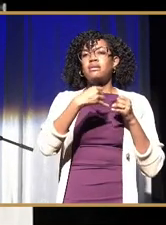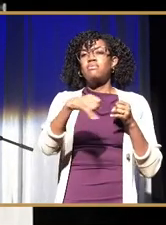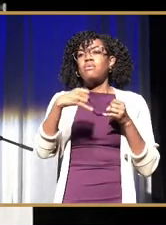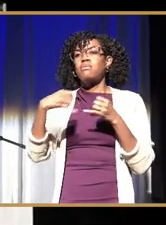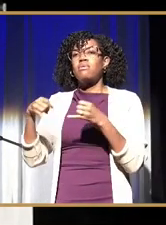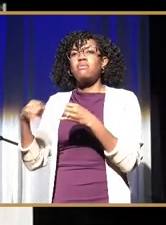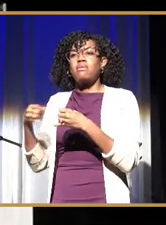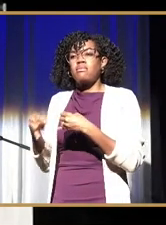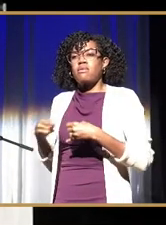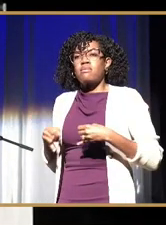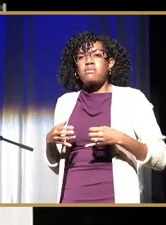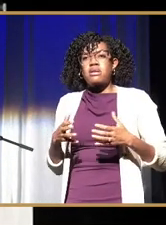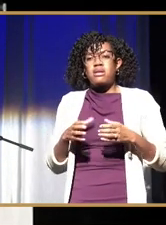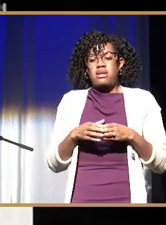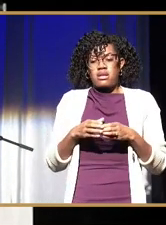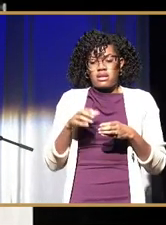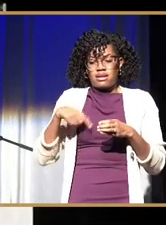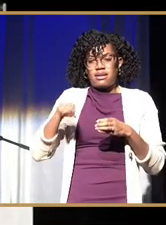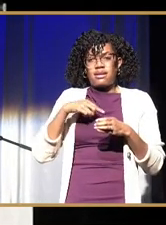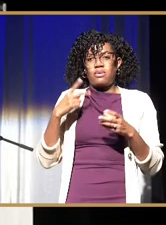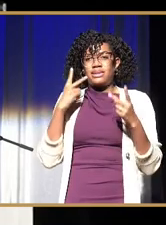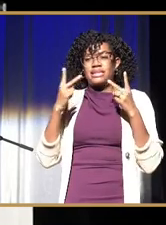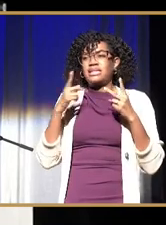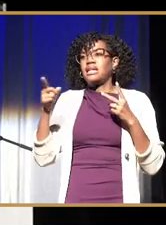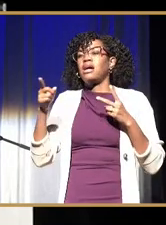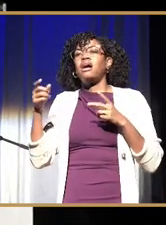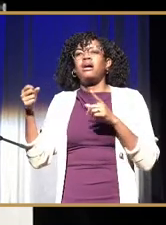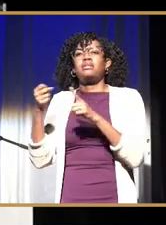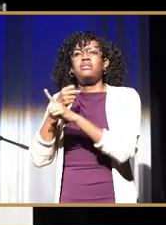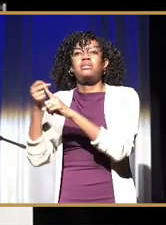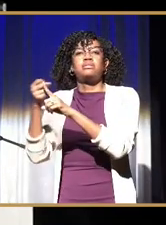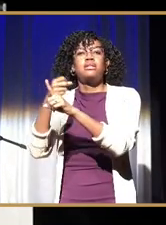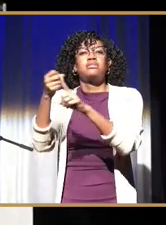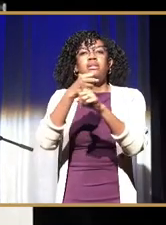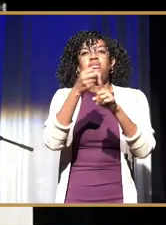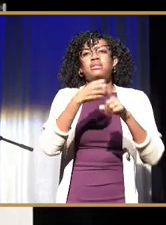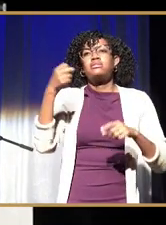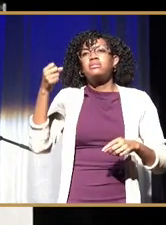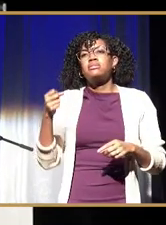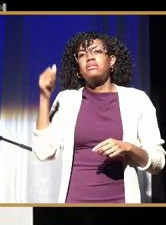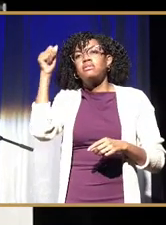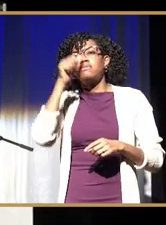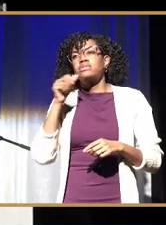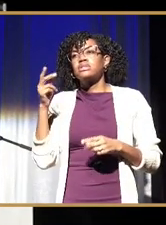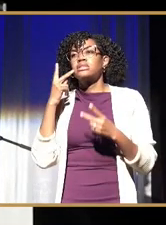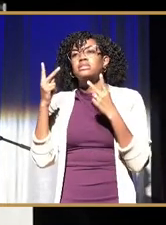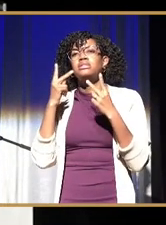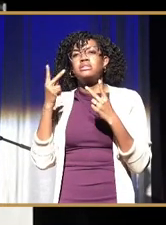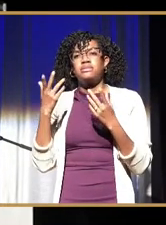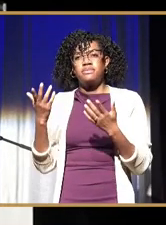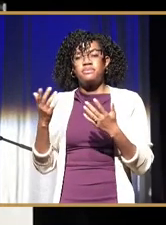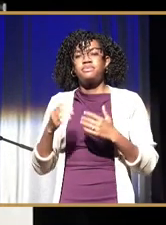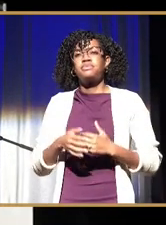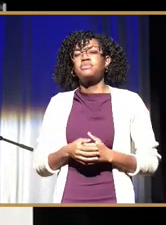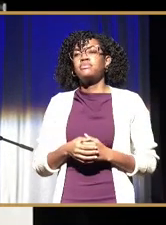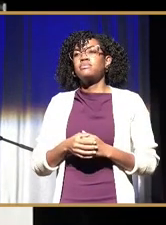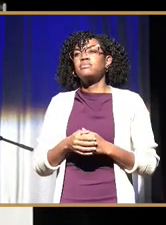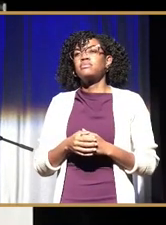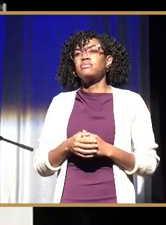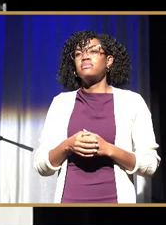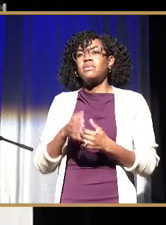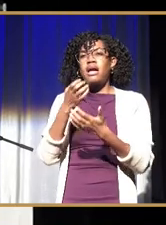has led to the xenophobic attacks that we see in places like South Africa. It's about economic